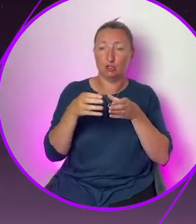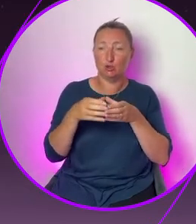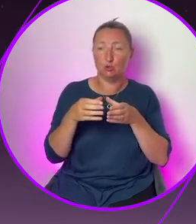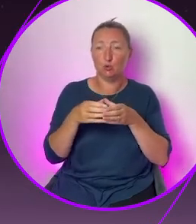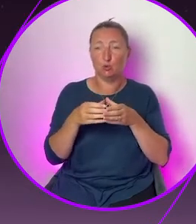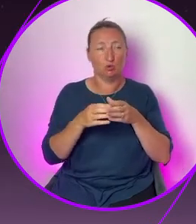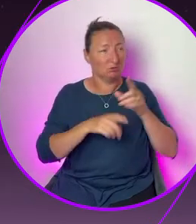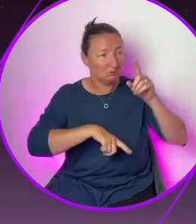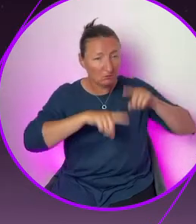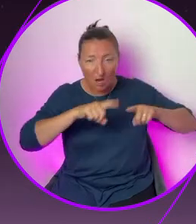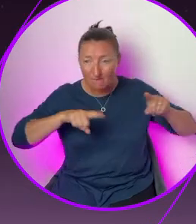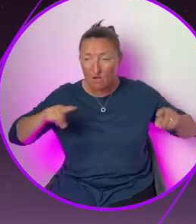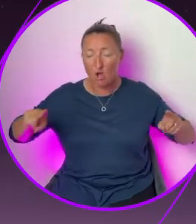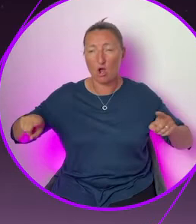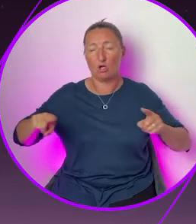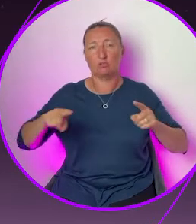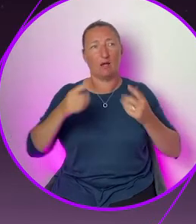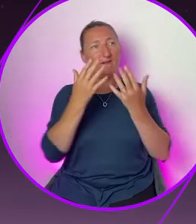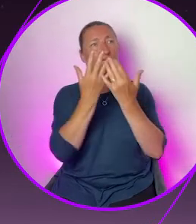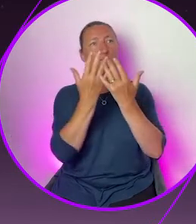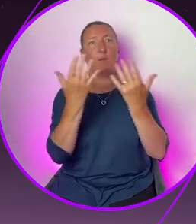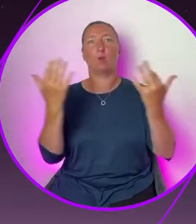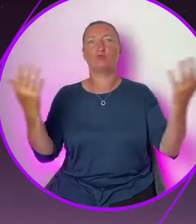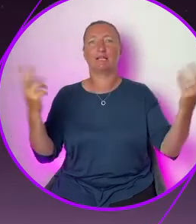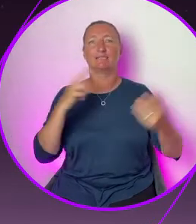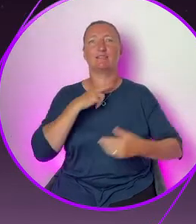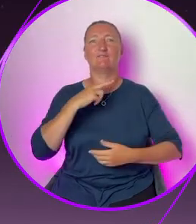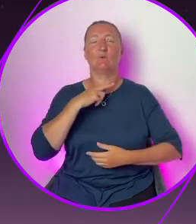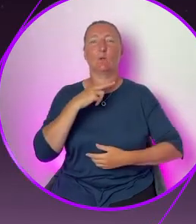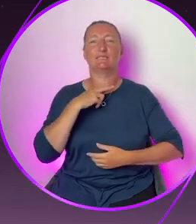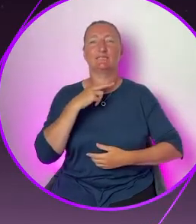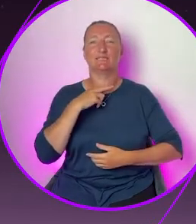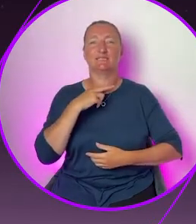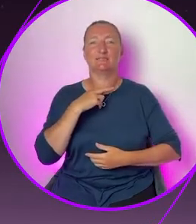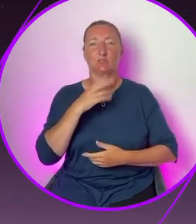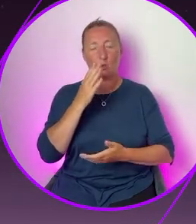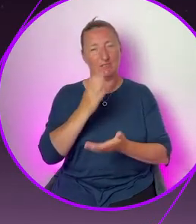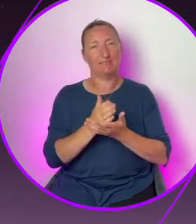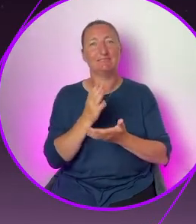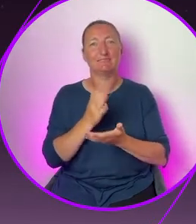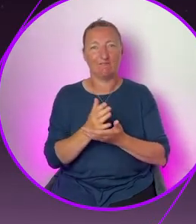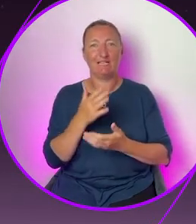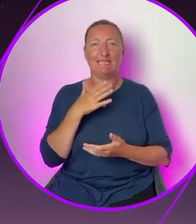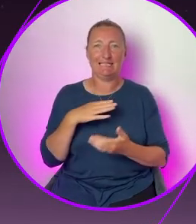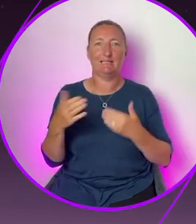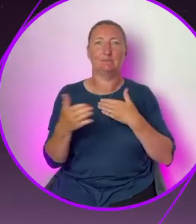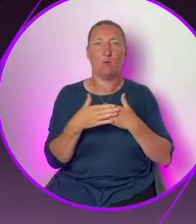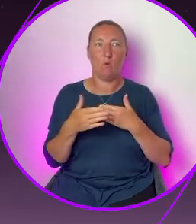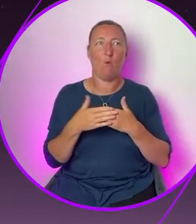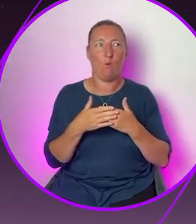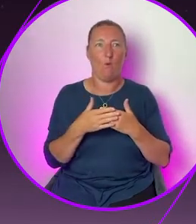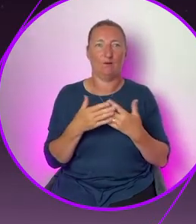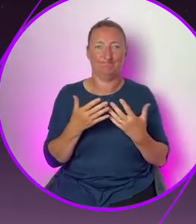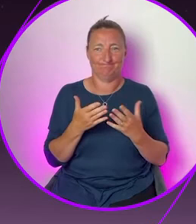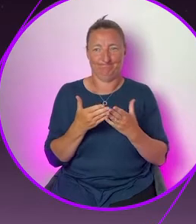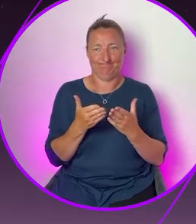plurality of voices into these spaces. So I think it's definitely, like, it may not be sort of